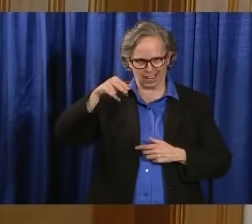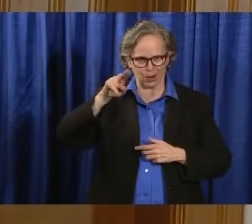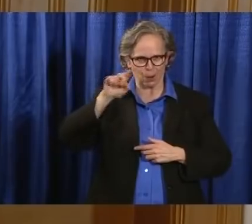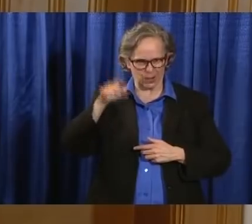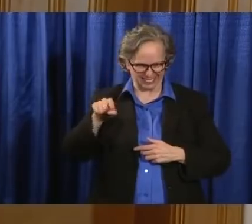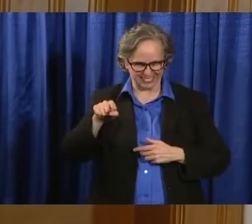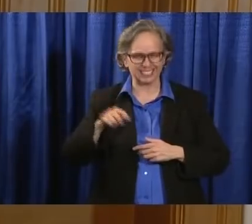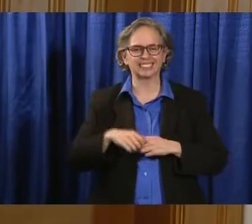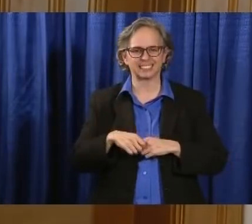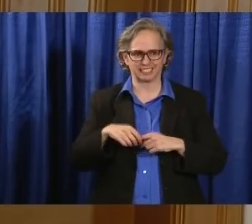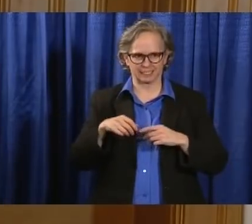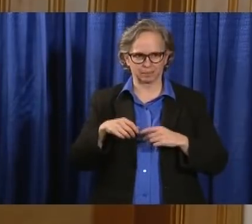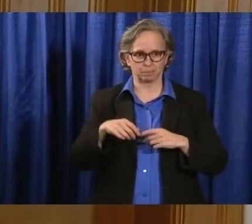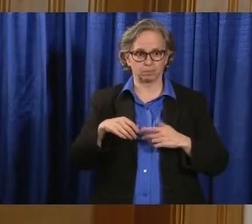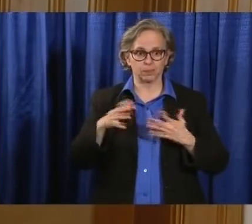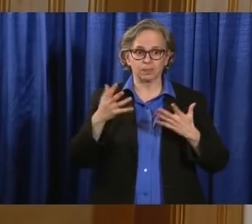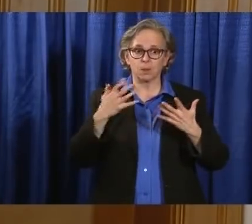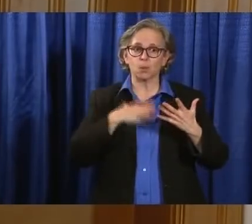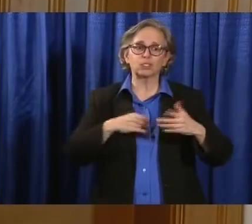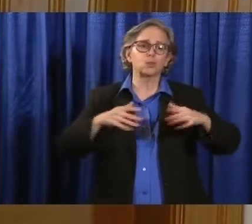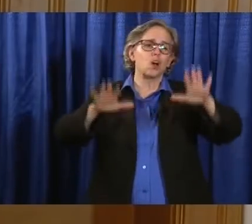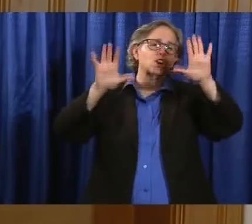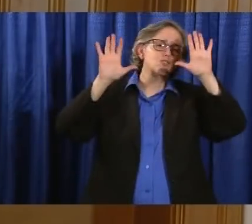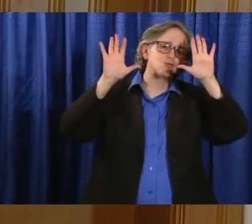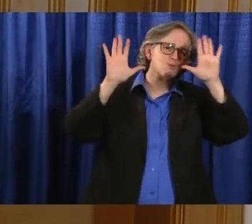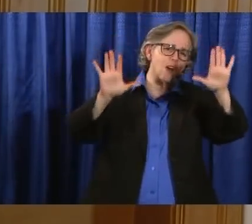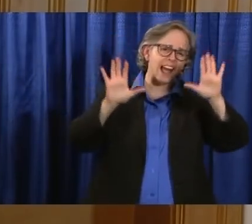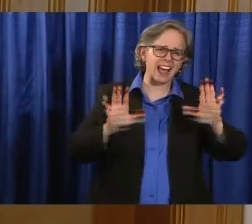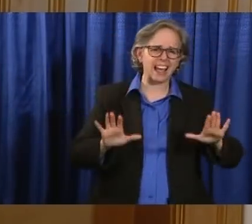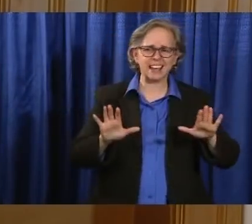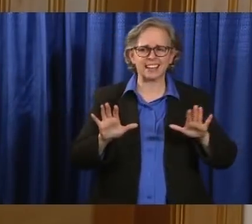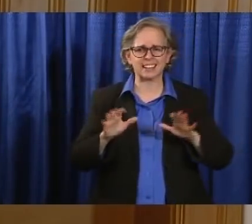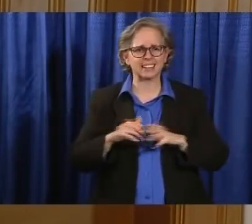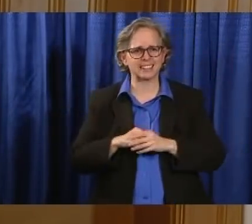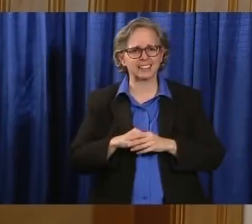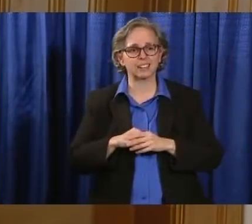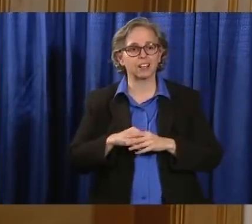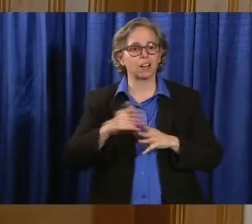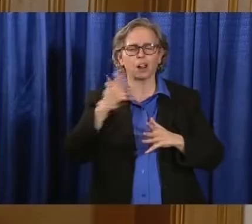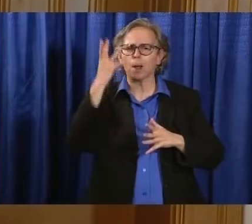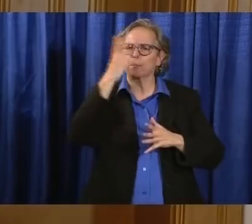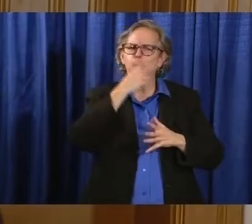on what looks like it's been a beautiful day, at least in central Ohio.